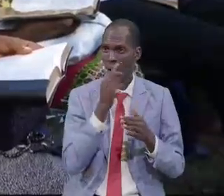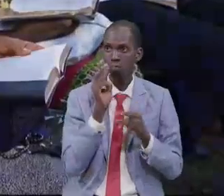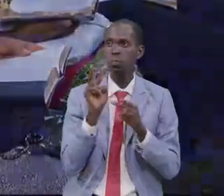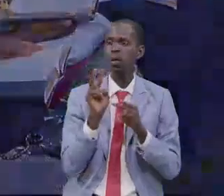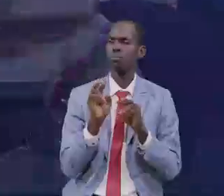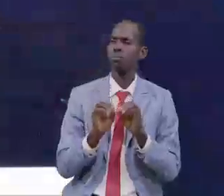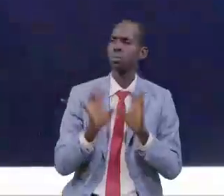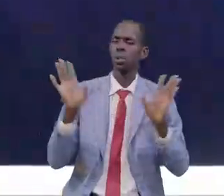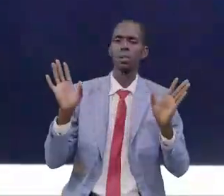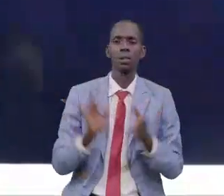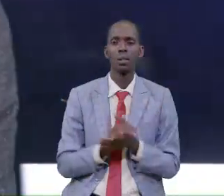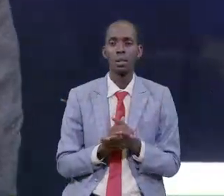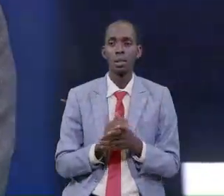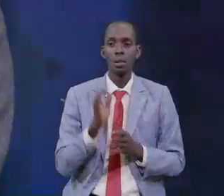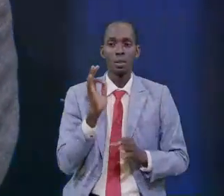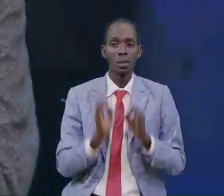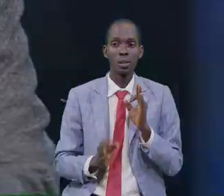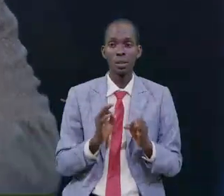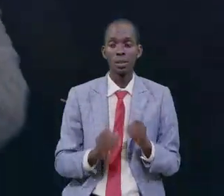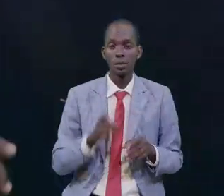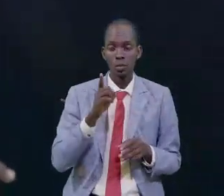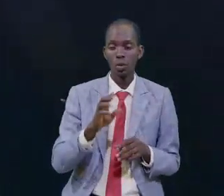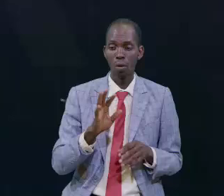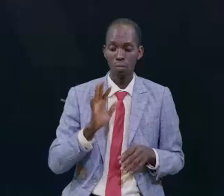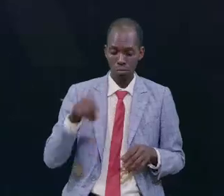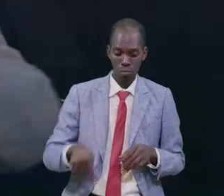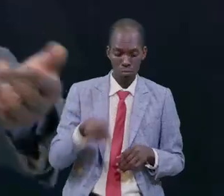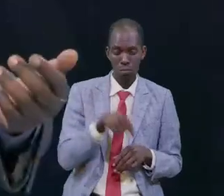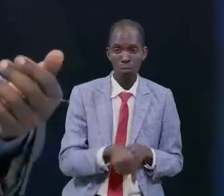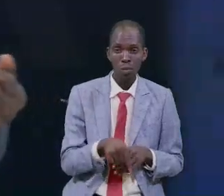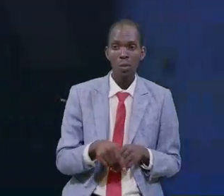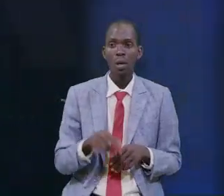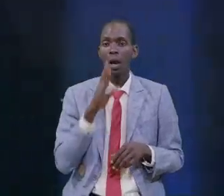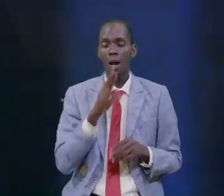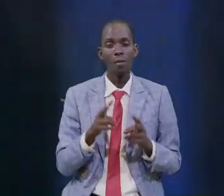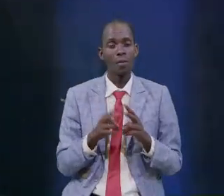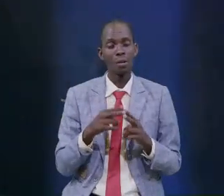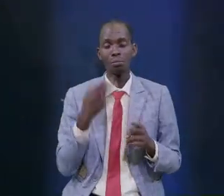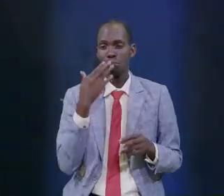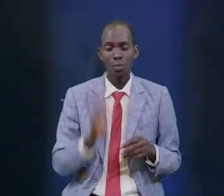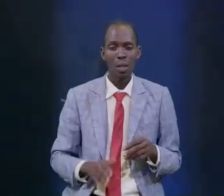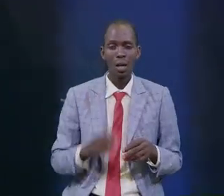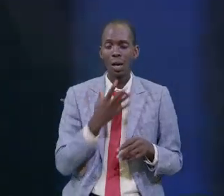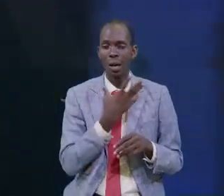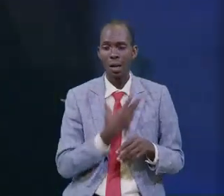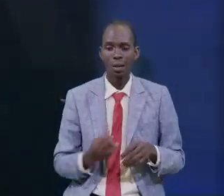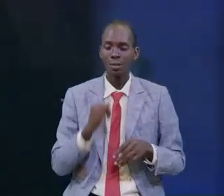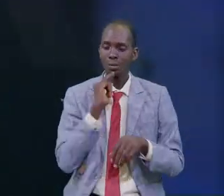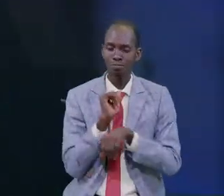If your limbs and your legs, every part, if they've been dormant and you hang them on